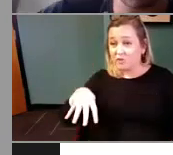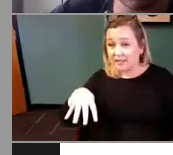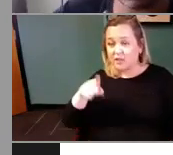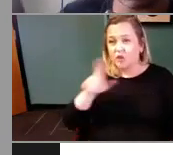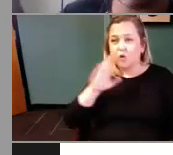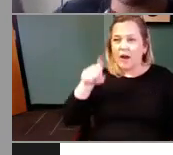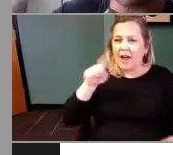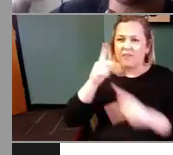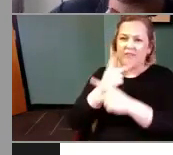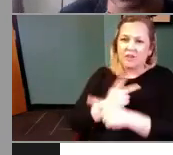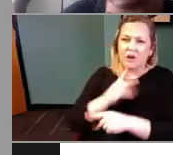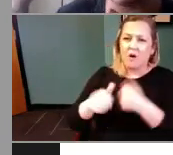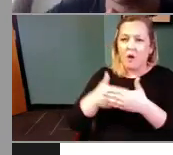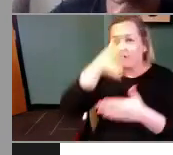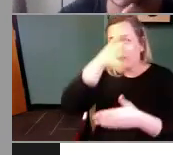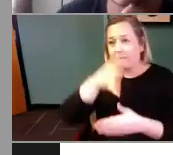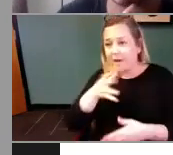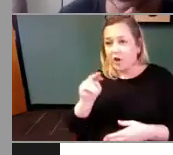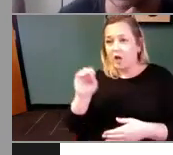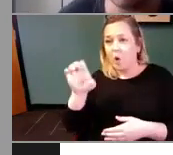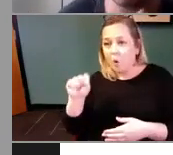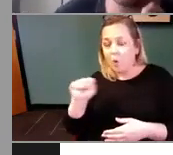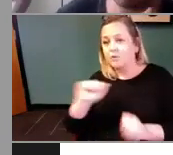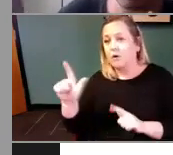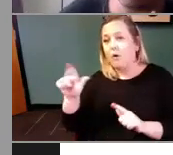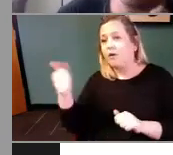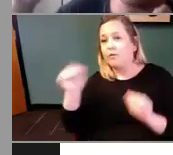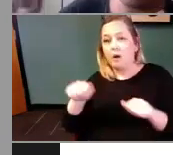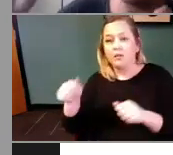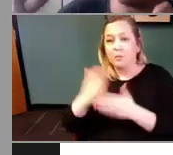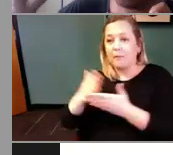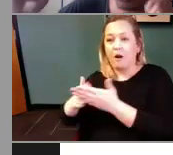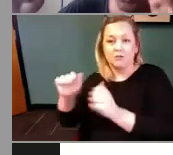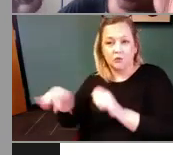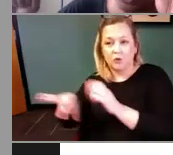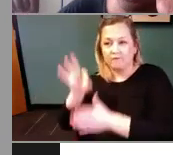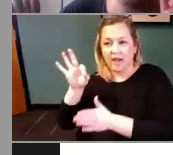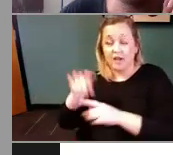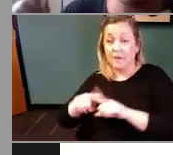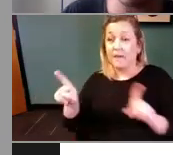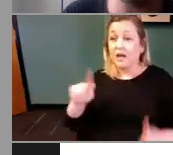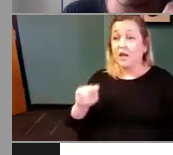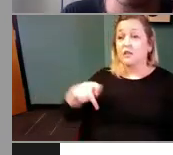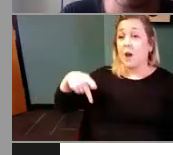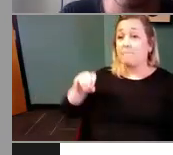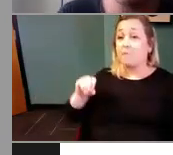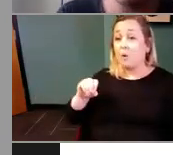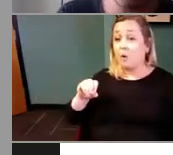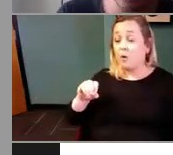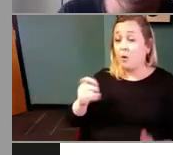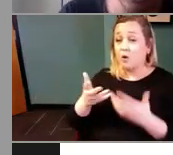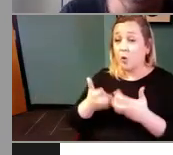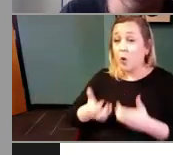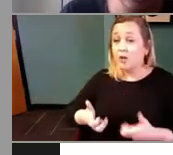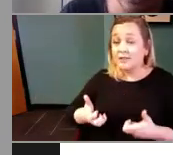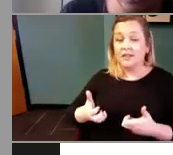nodes and all of the other possible paths that I can find. But a topological sort now tells you that